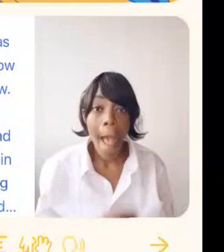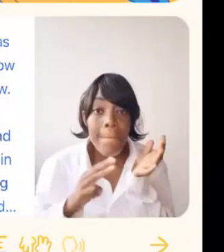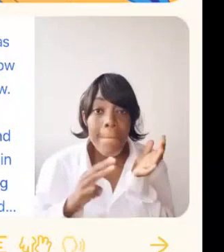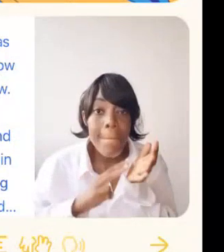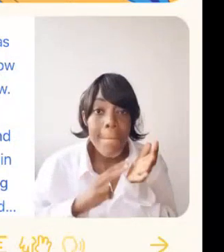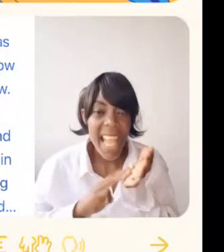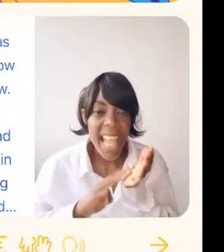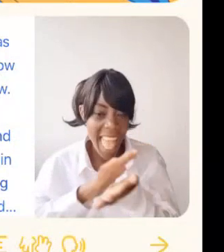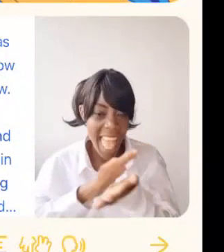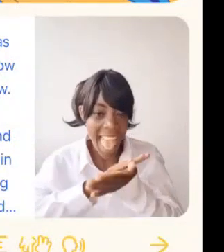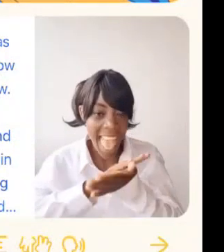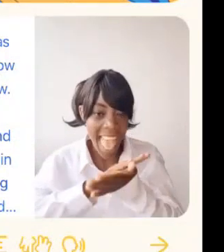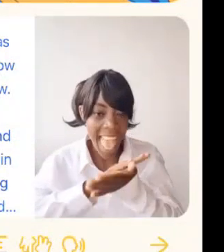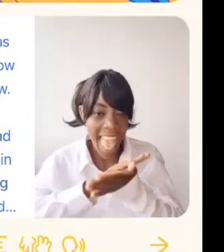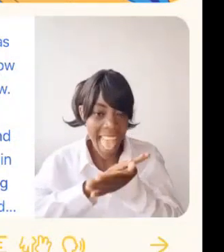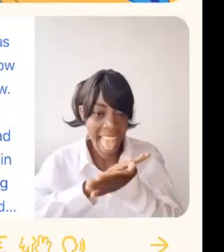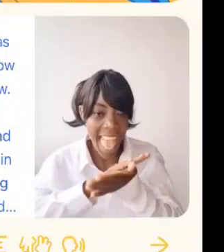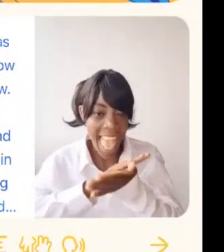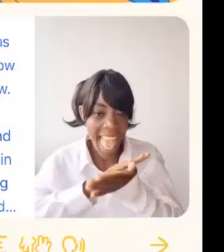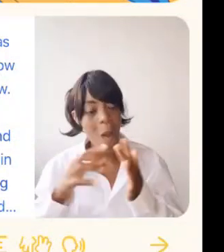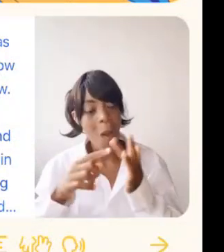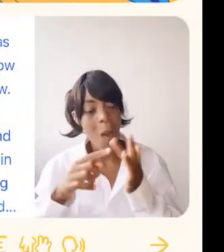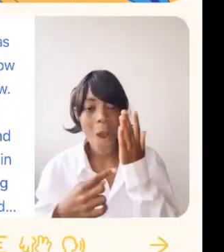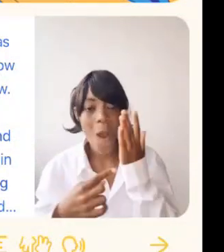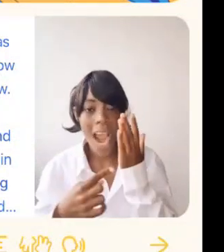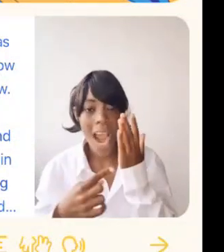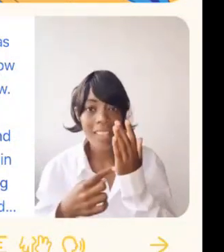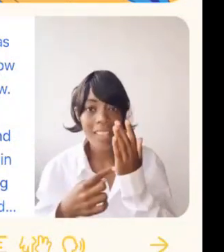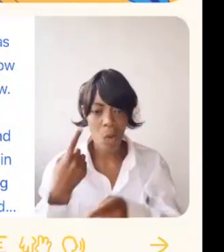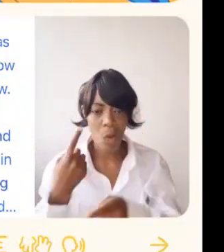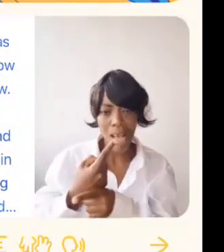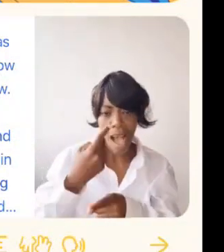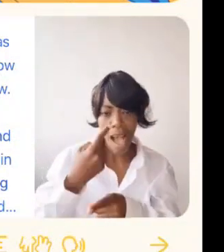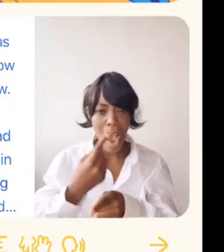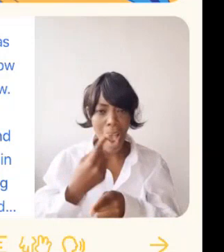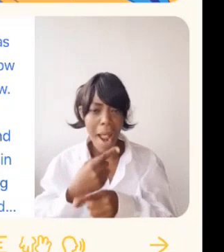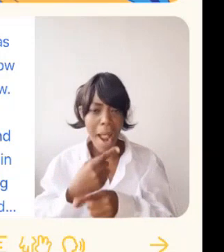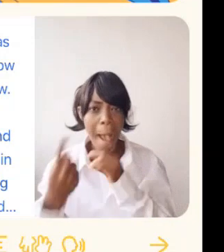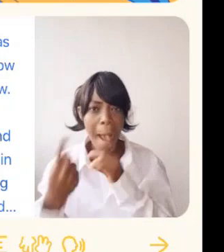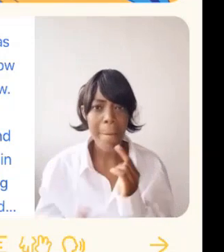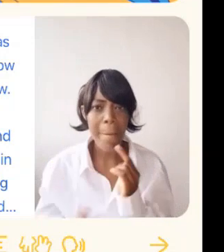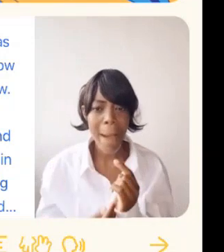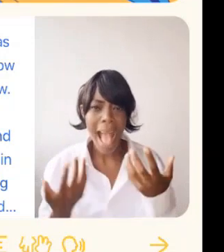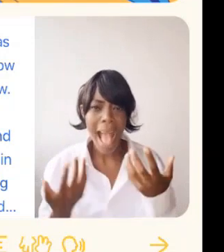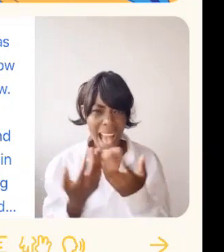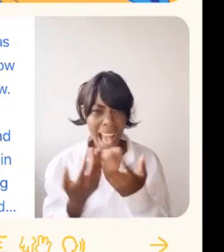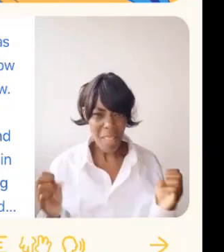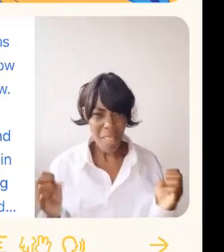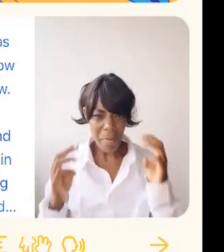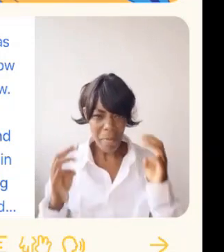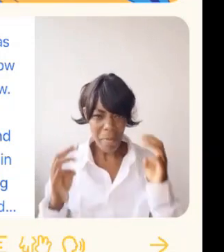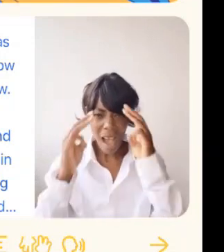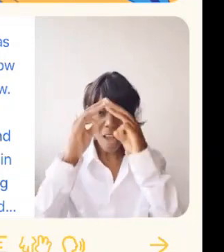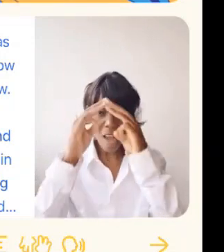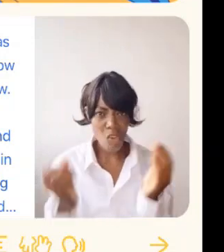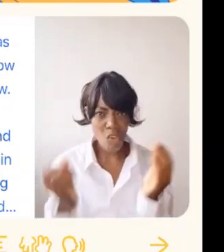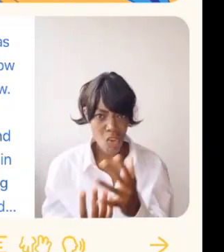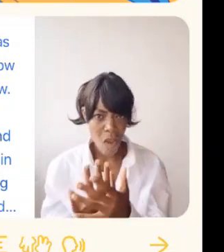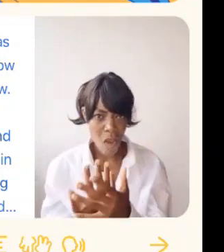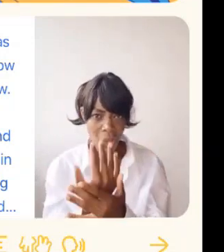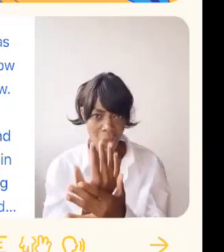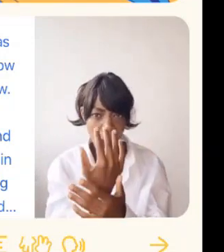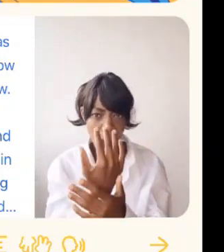Again, we've got the BSL. Miss Hewitt was talking about how mountains grow. Kemi didn't understand. And there was a fly